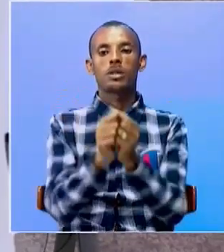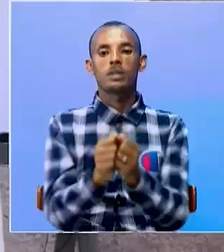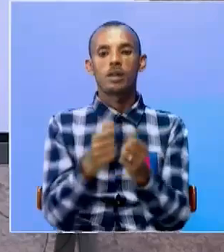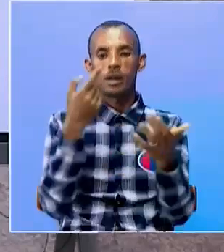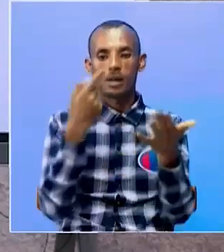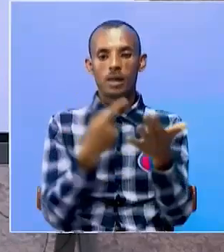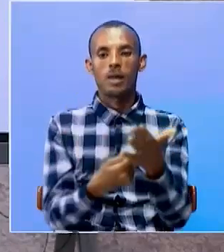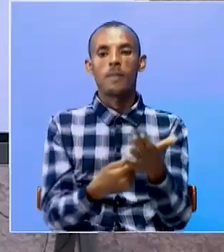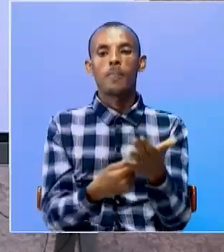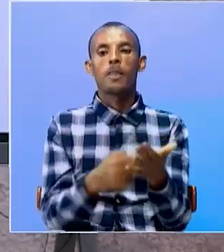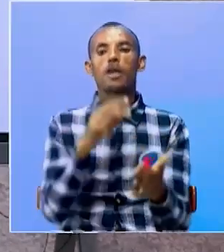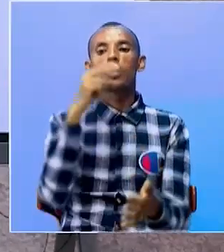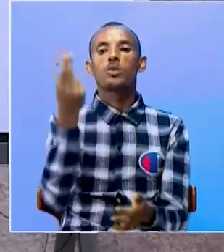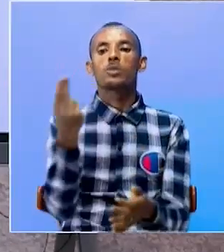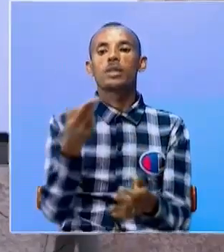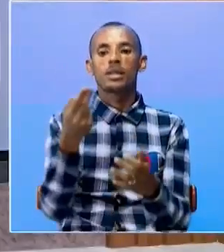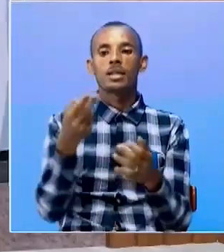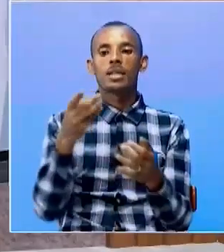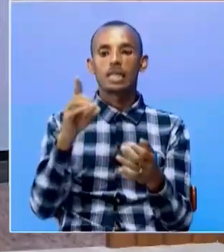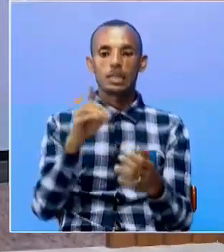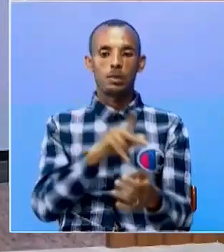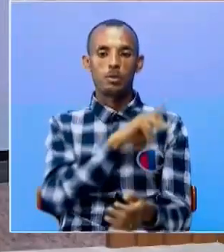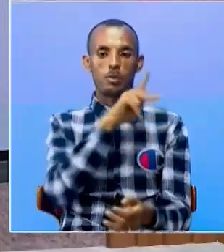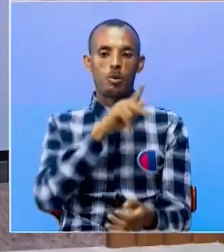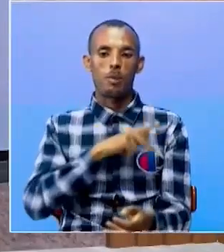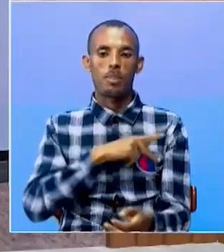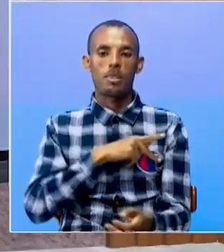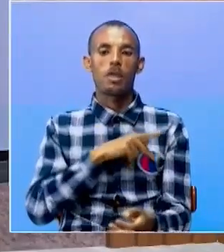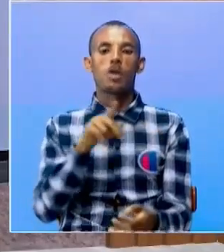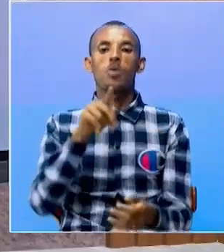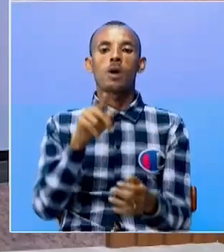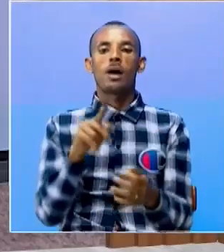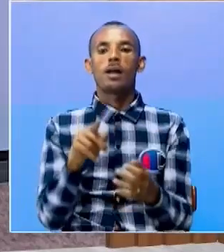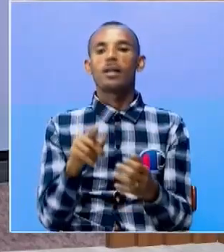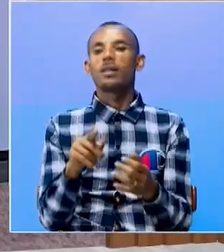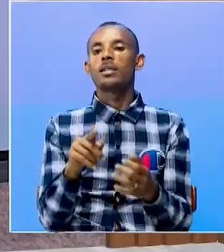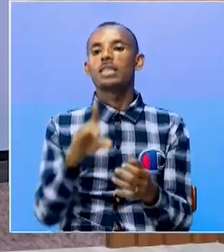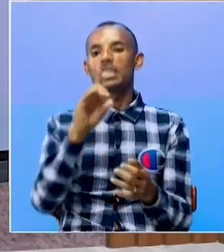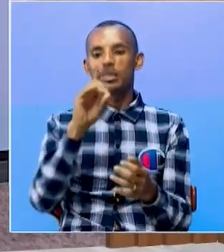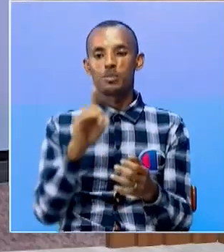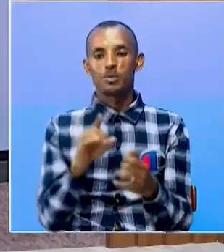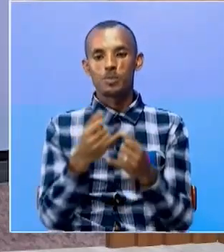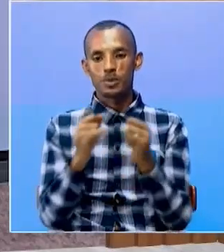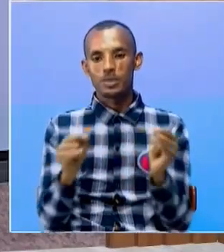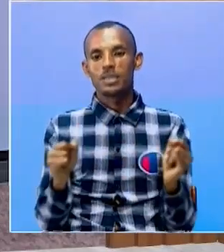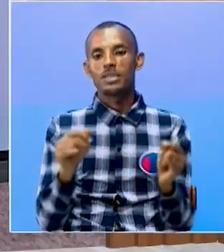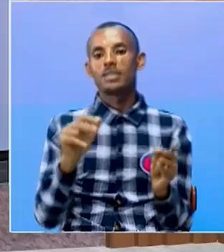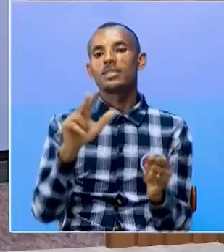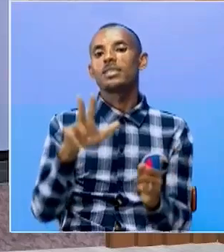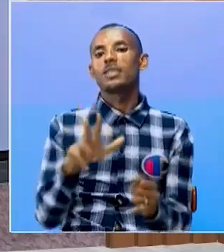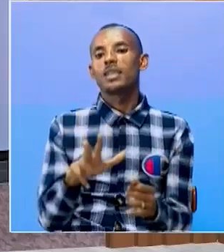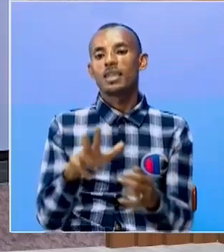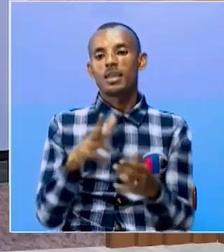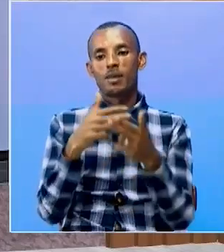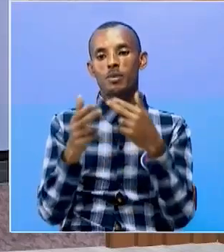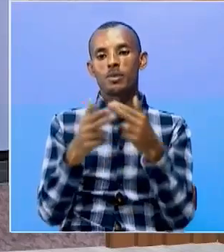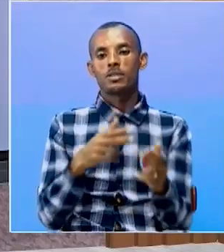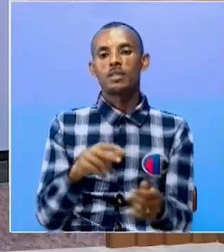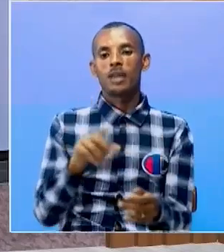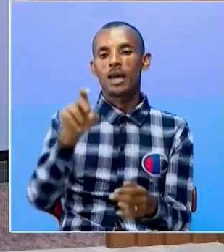Here, using distributive property, you can distribute 3 on both x and